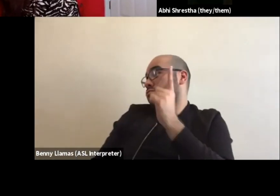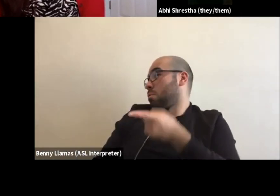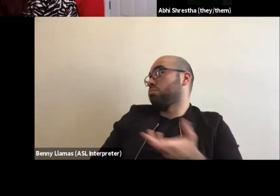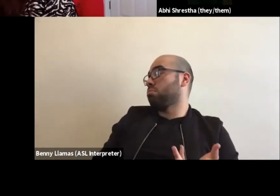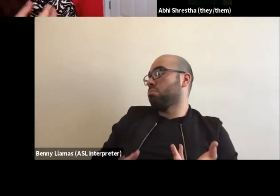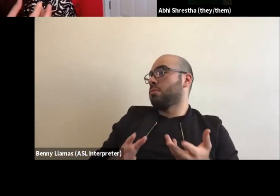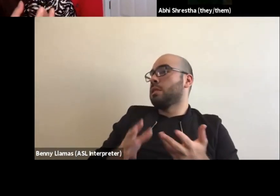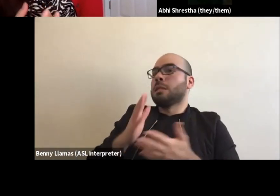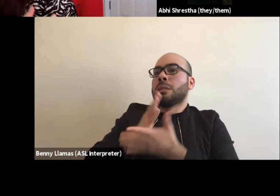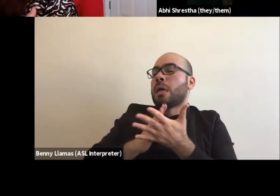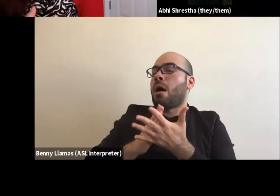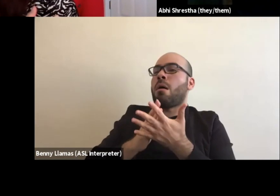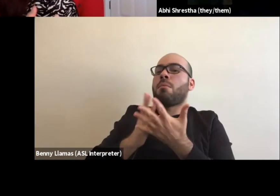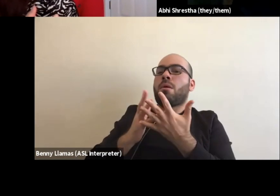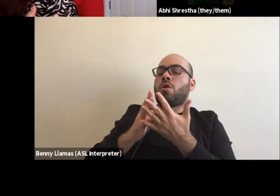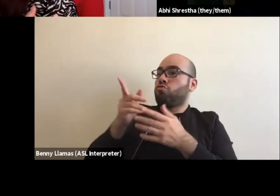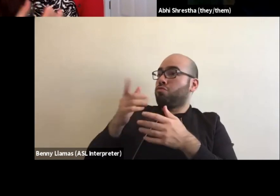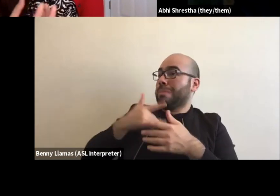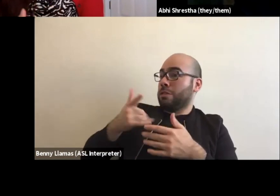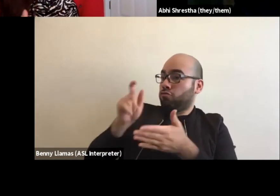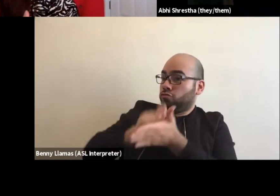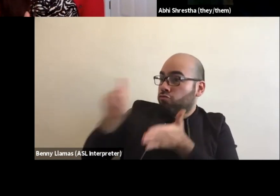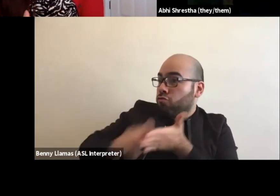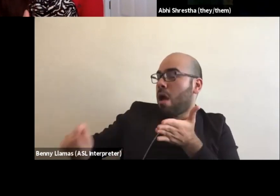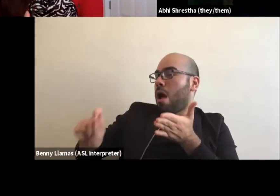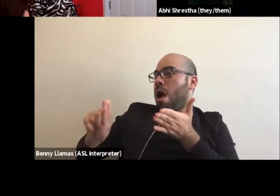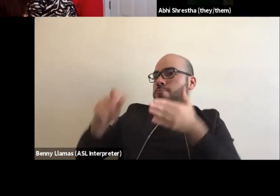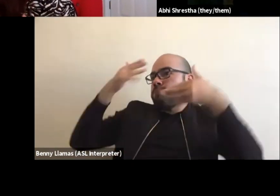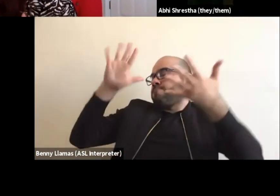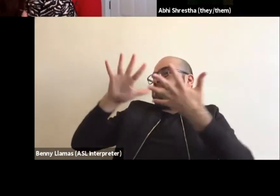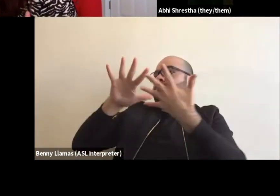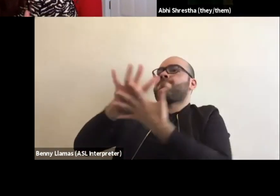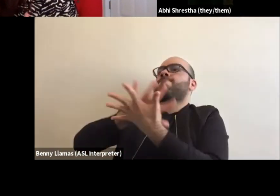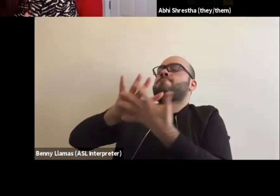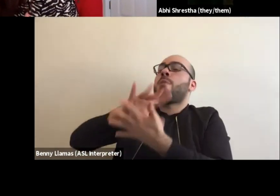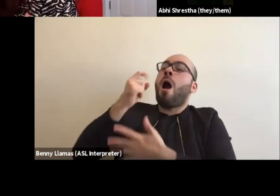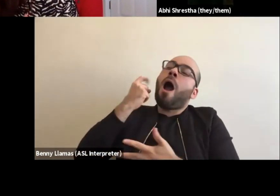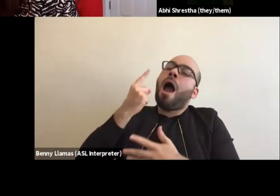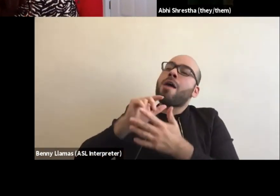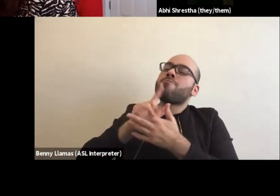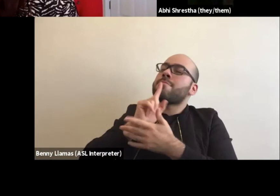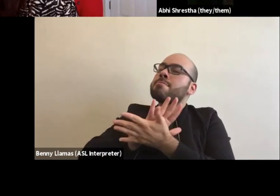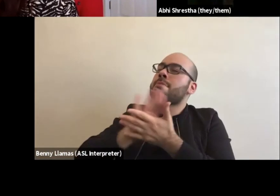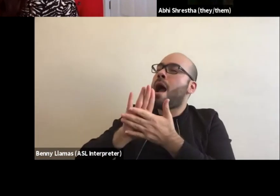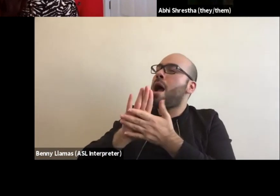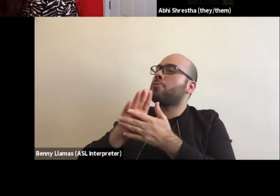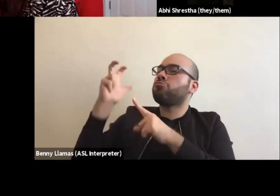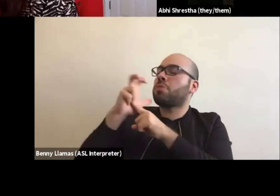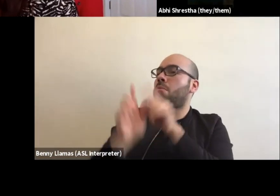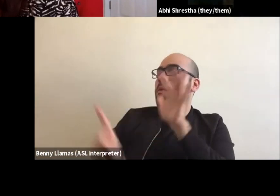to avoid when writing. The magic is in the discomfort. I love that. Something